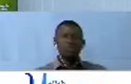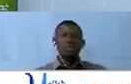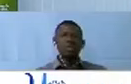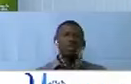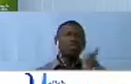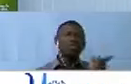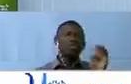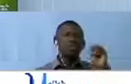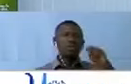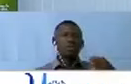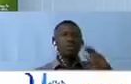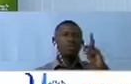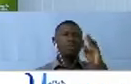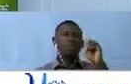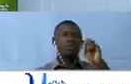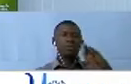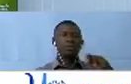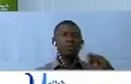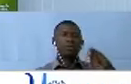20th of July